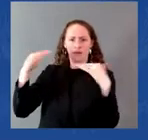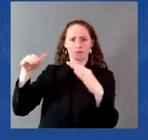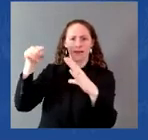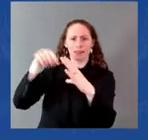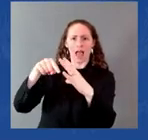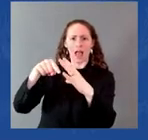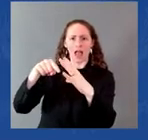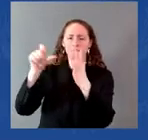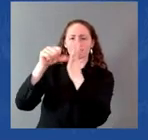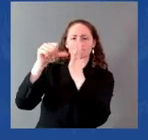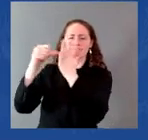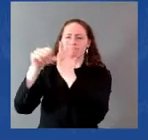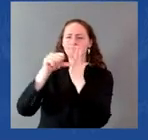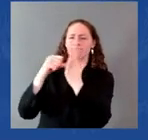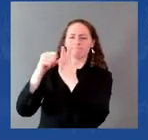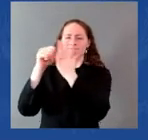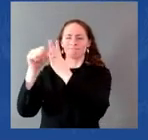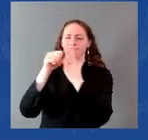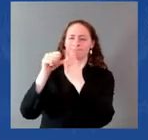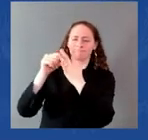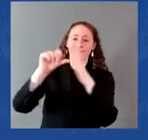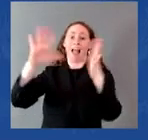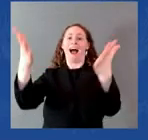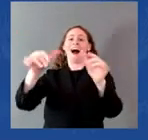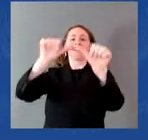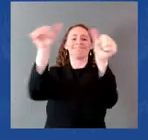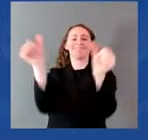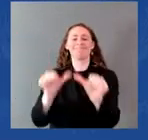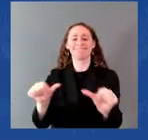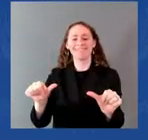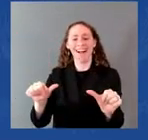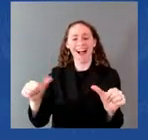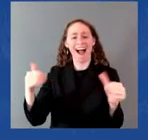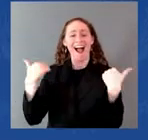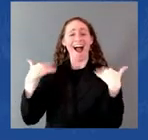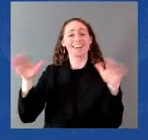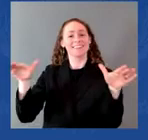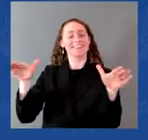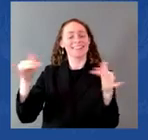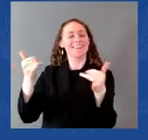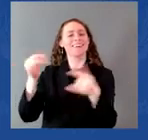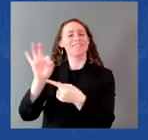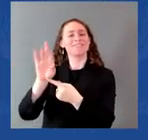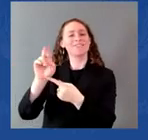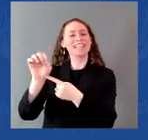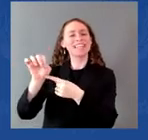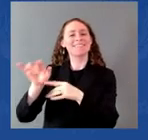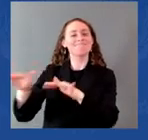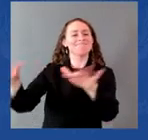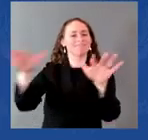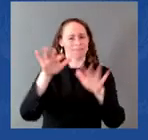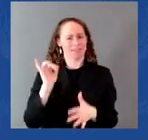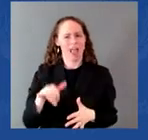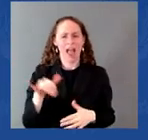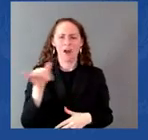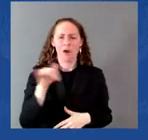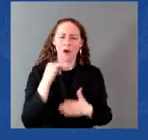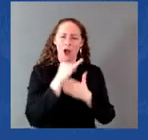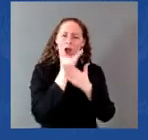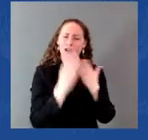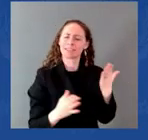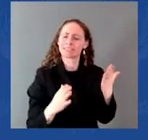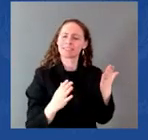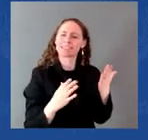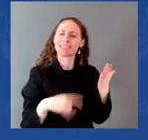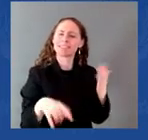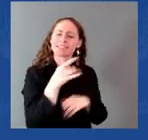that sixth sense to imagine something no one else can, to carve, to paint, to write, to dance,